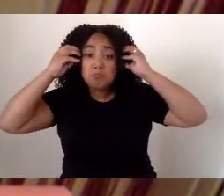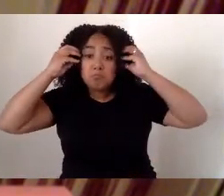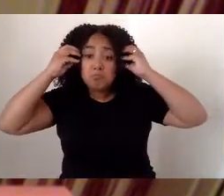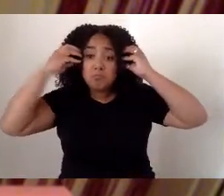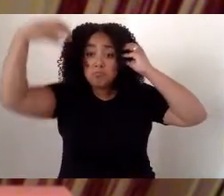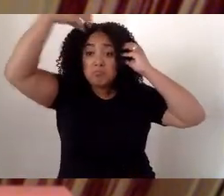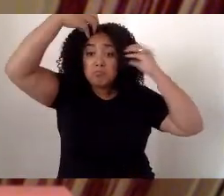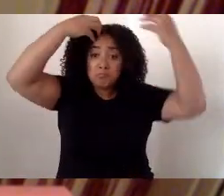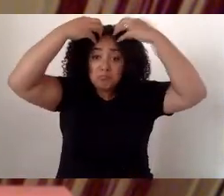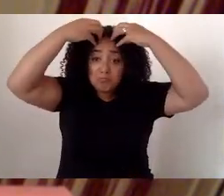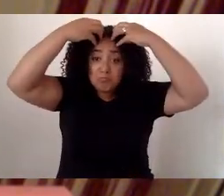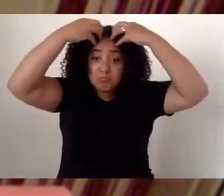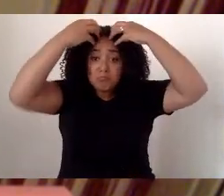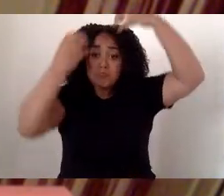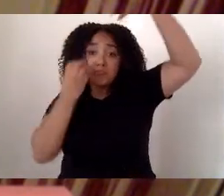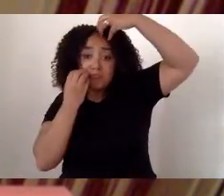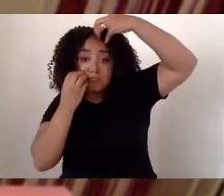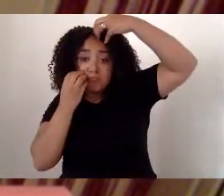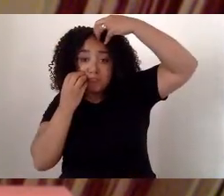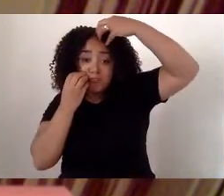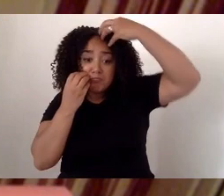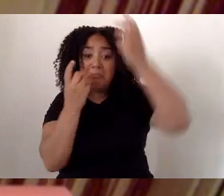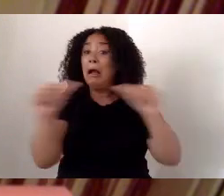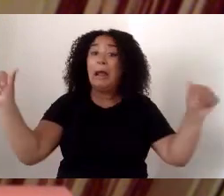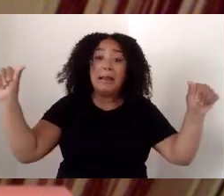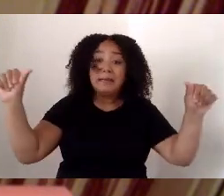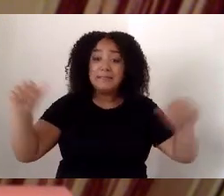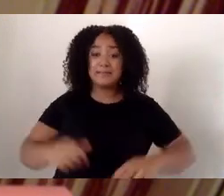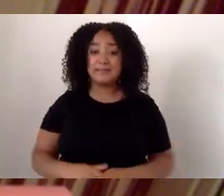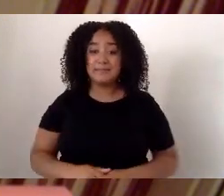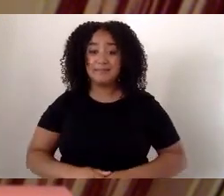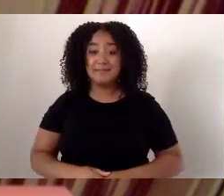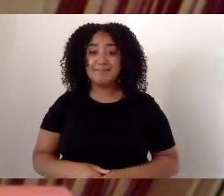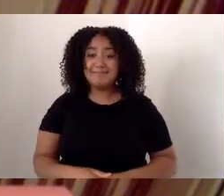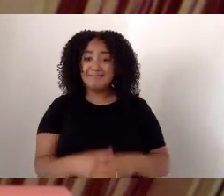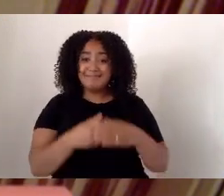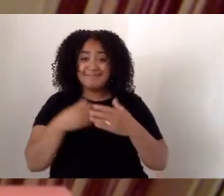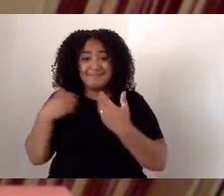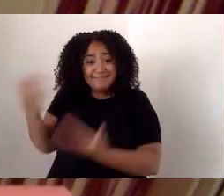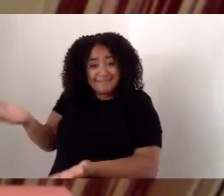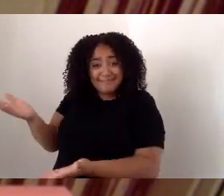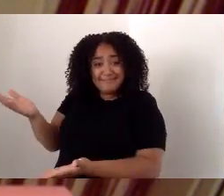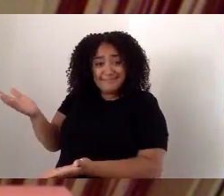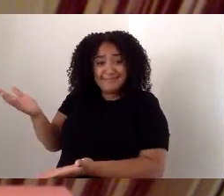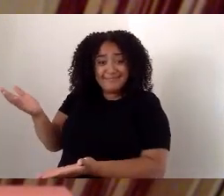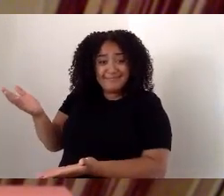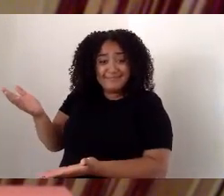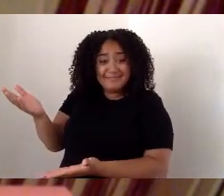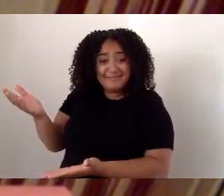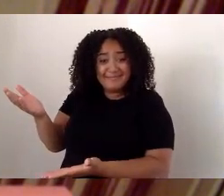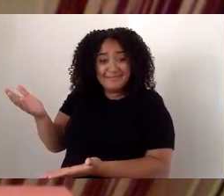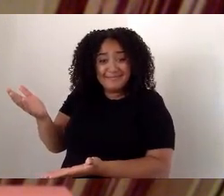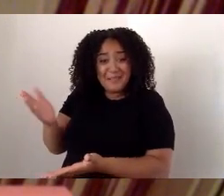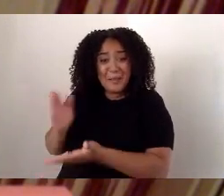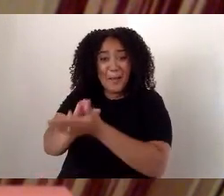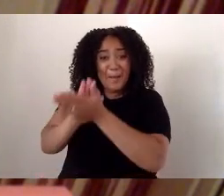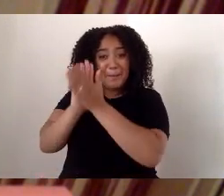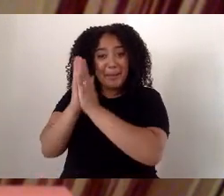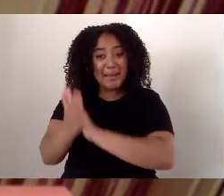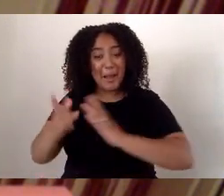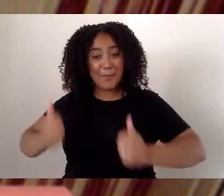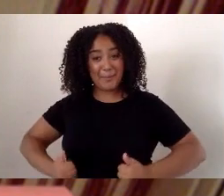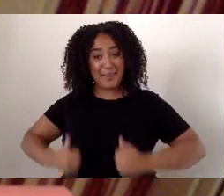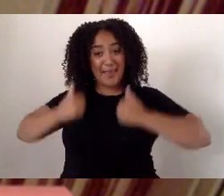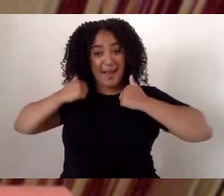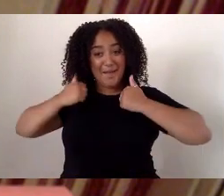Boom. Now we can see. And look at, just like that, your puppet becomes alive. And now that I see